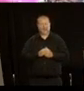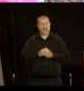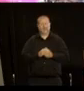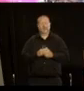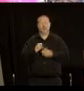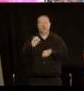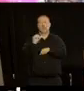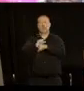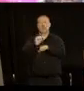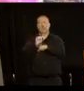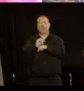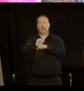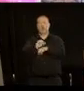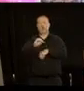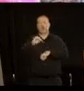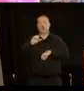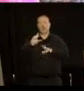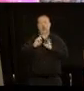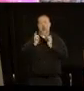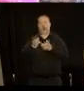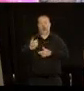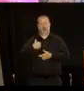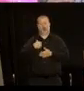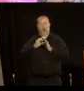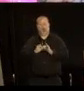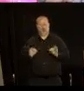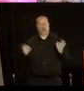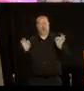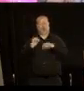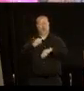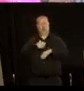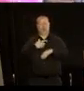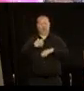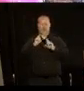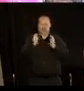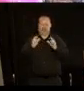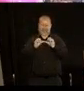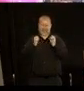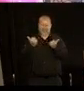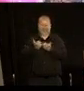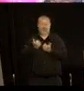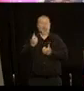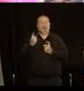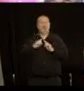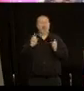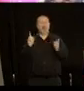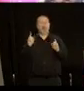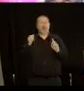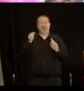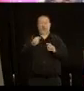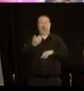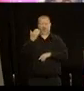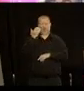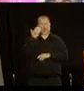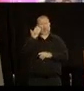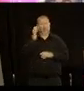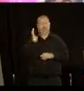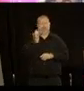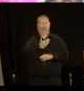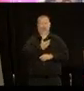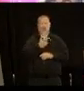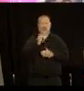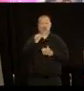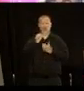The work that we do at the department is very important, and we are a robust agency, but the reality of the matter is that, as the